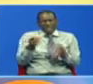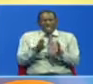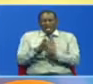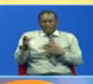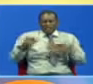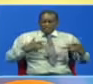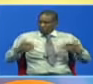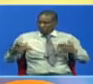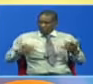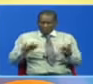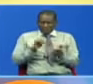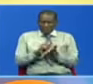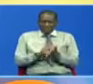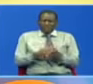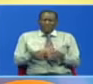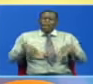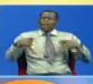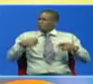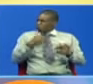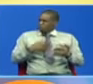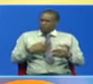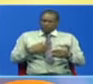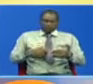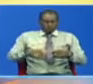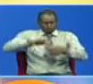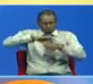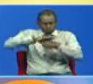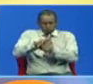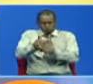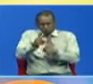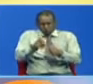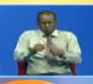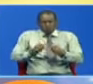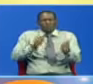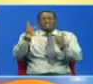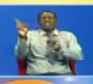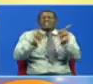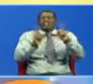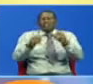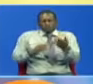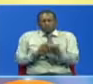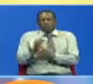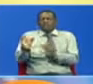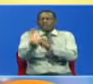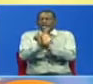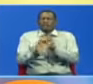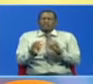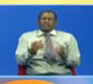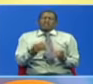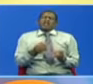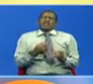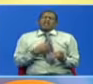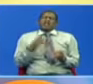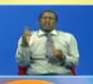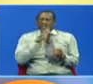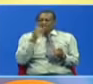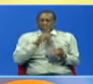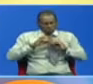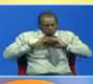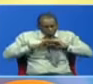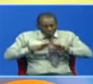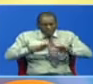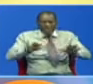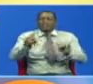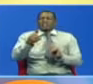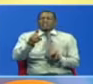that infected persons traveling through the country pose a serious risk of spread of the virus.